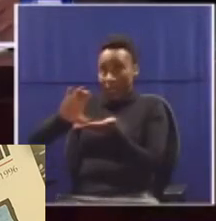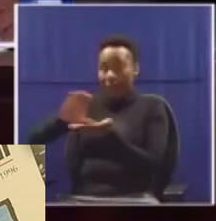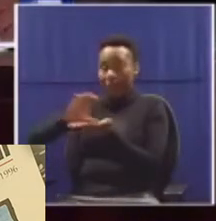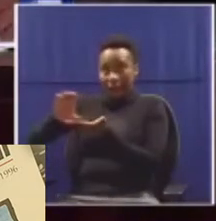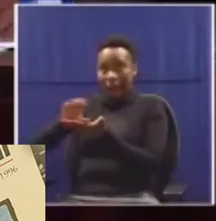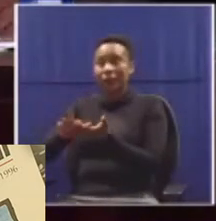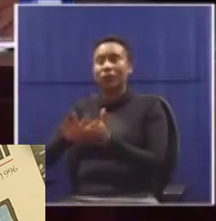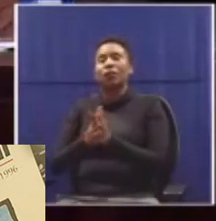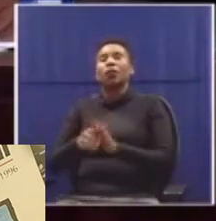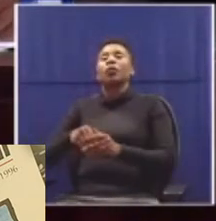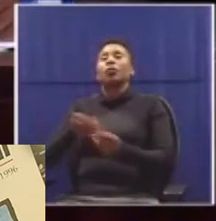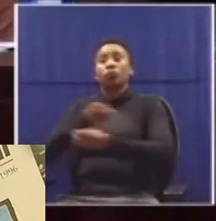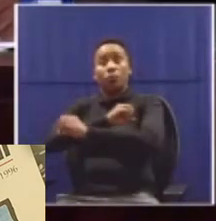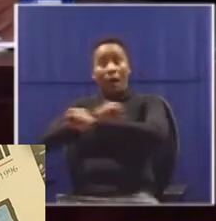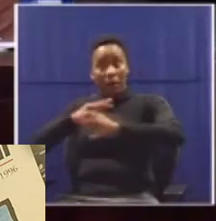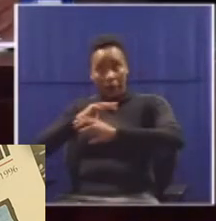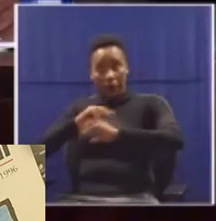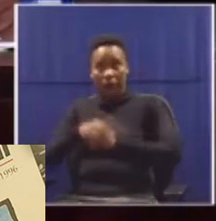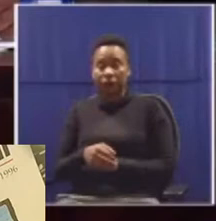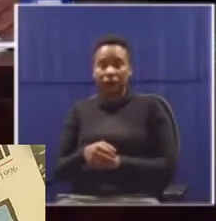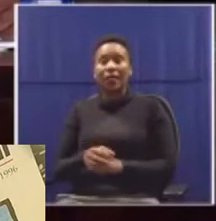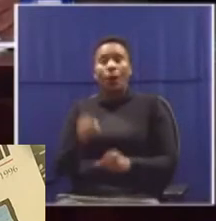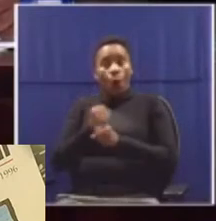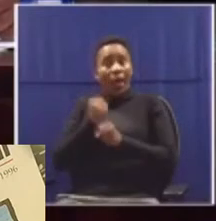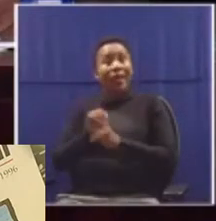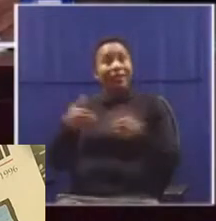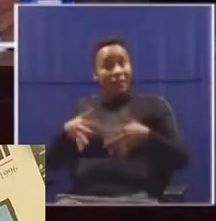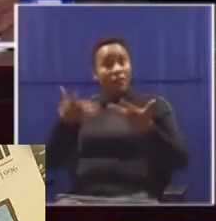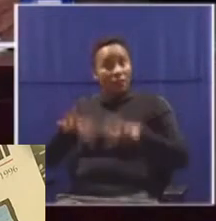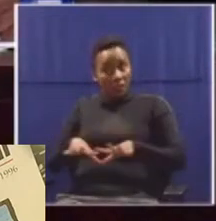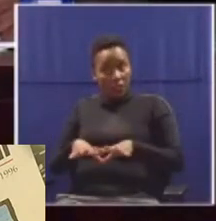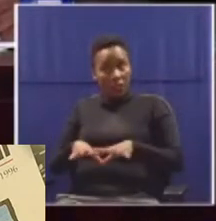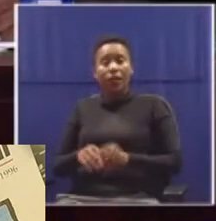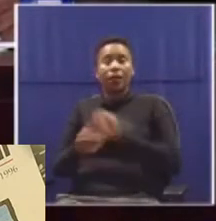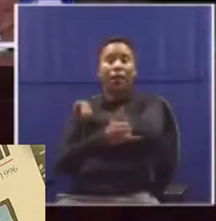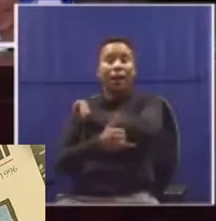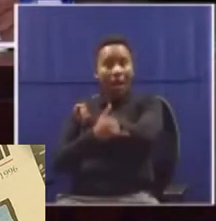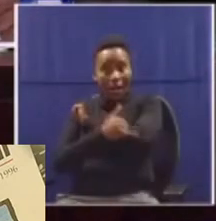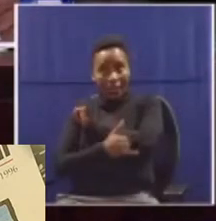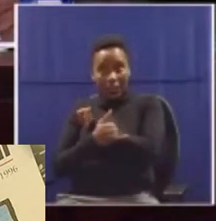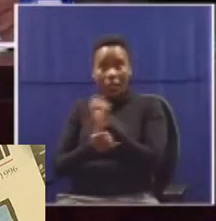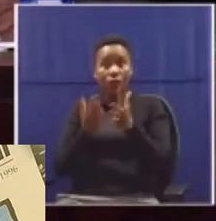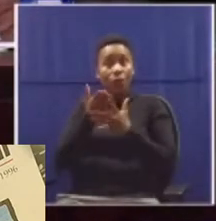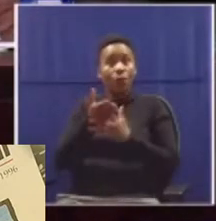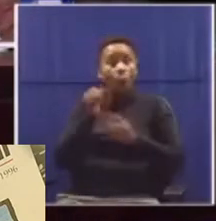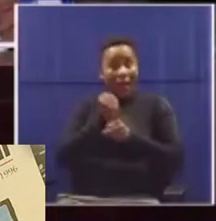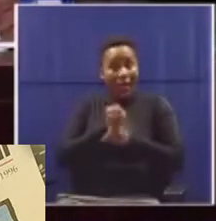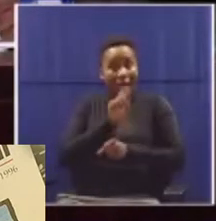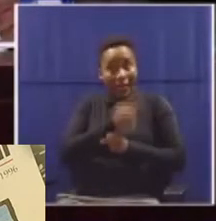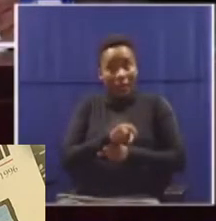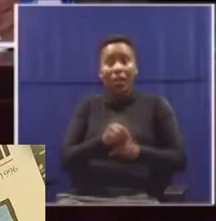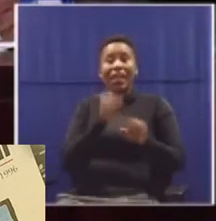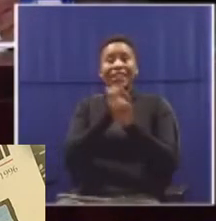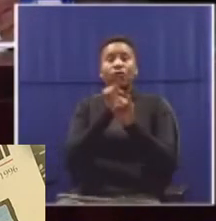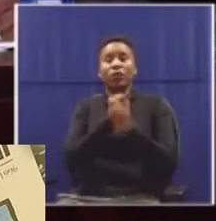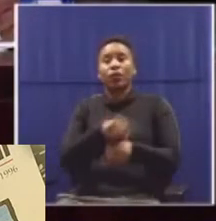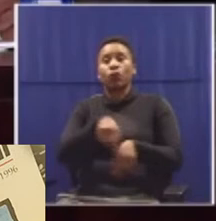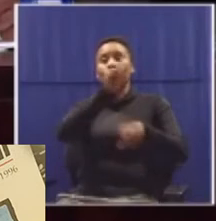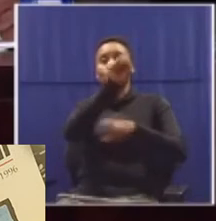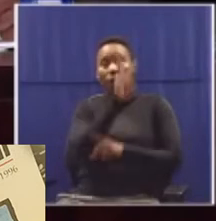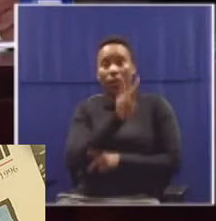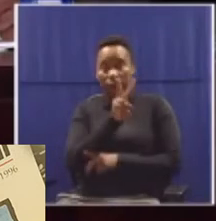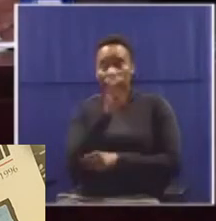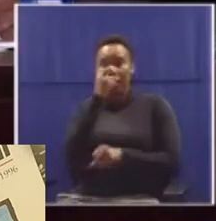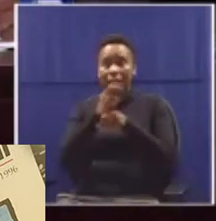proliferation financing this is the work that has started and the country through the coordinated work of the 12 institutions will